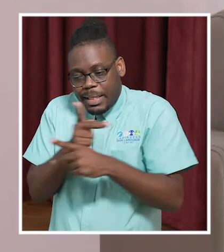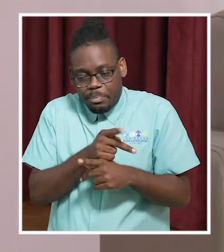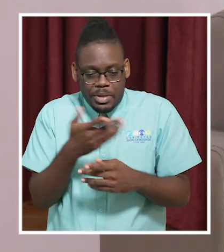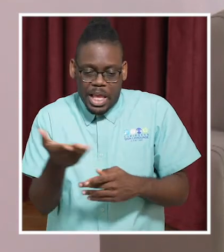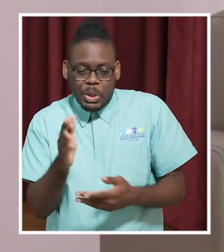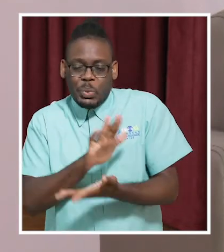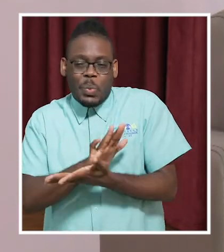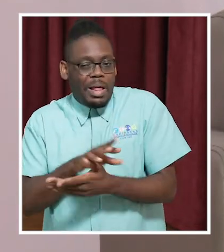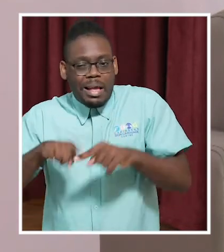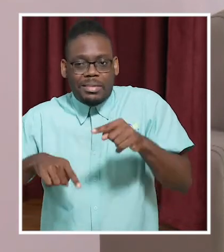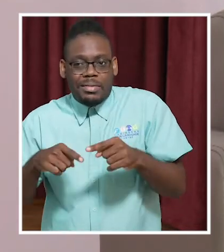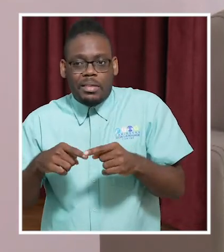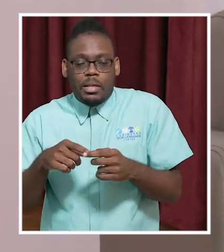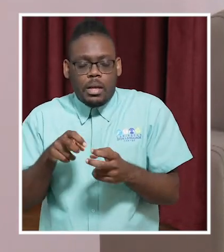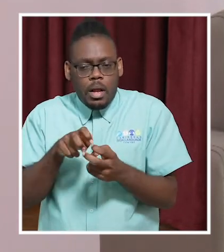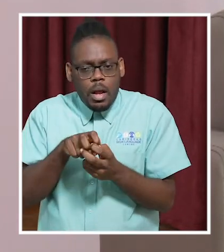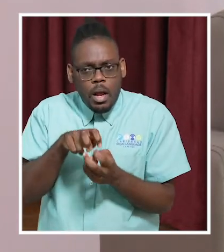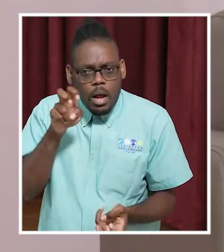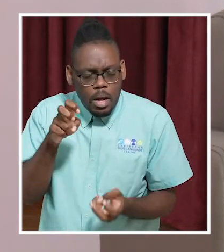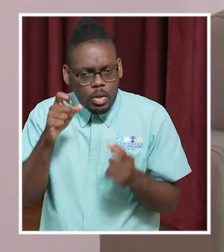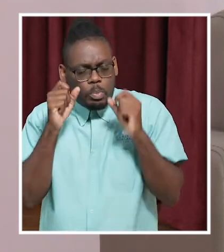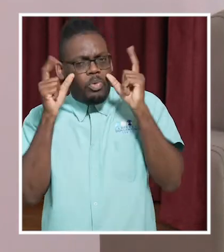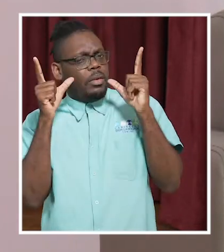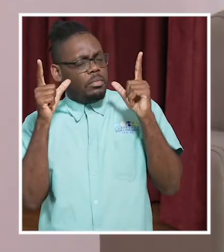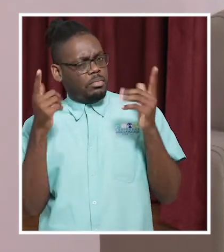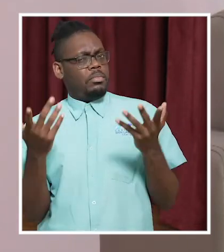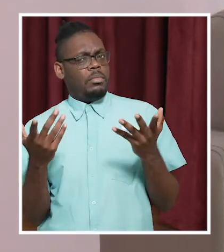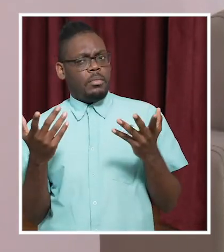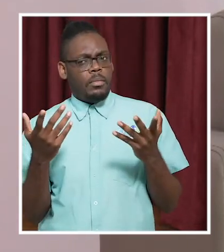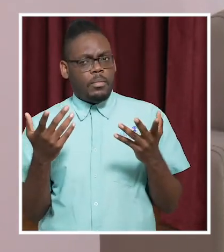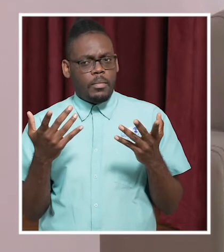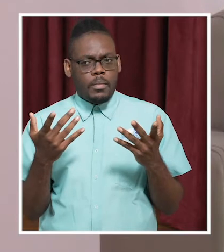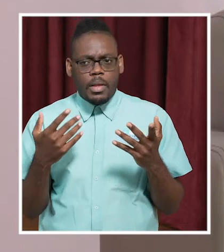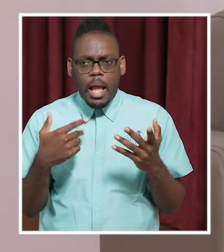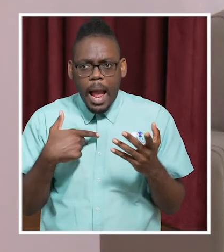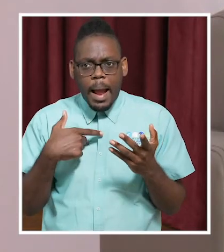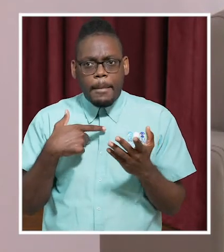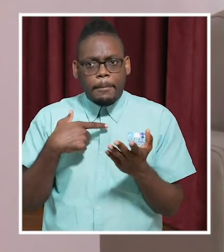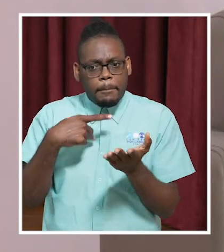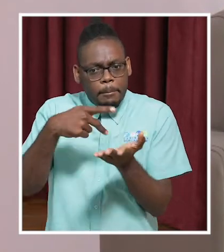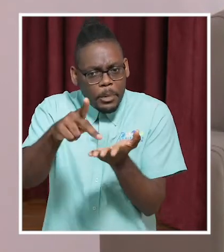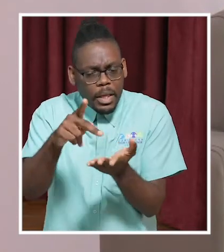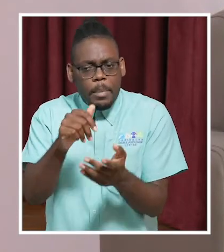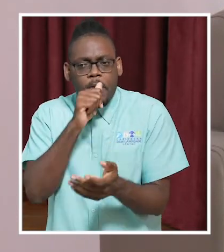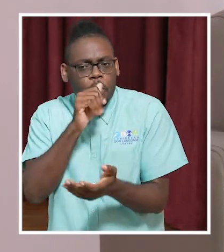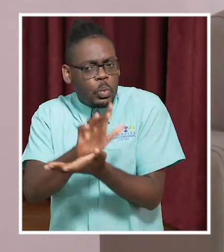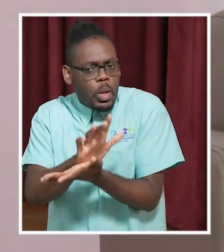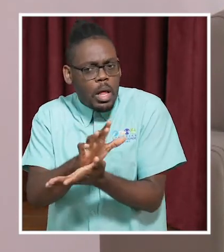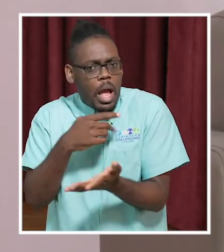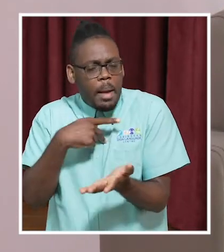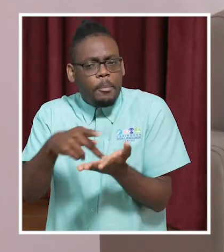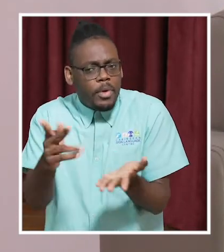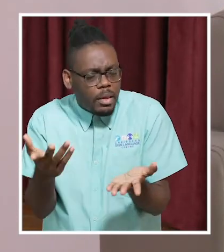shocked. And okay, you are supposed to know so many things, and how it is you don't know anything about that. And look at what you